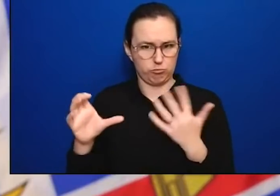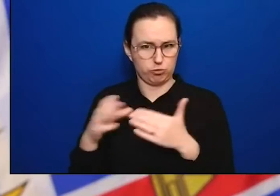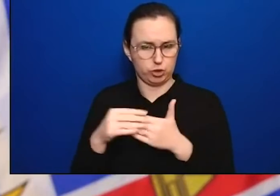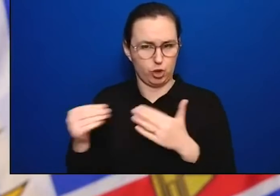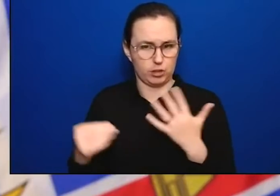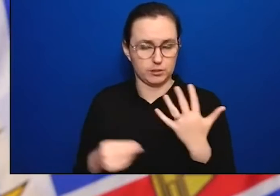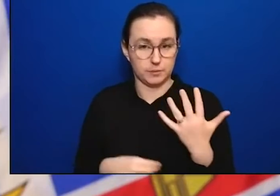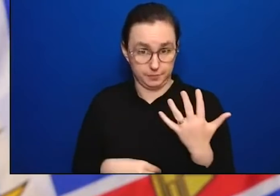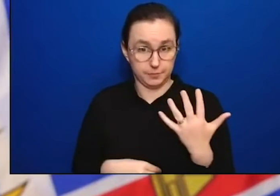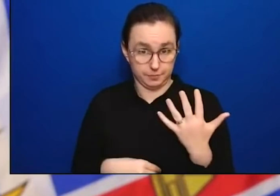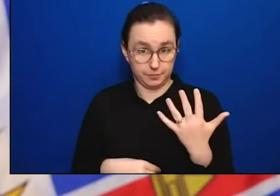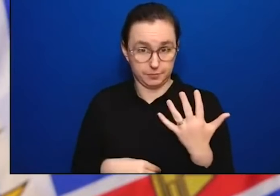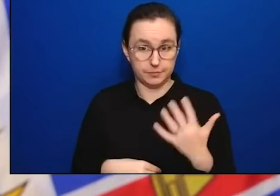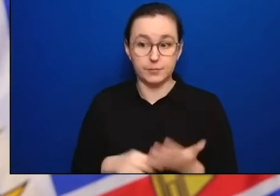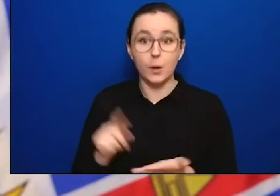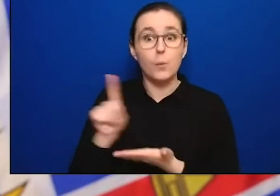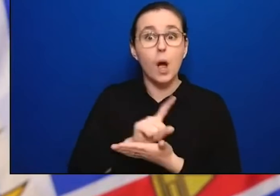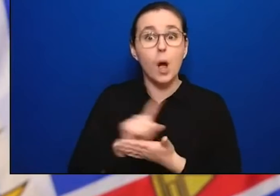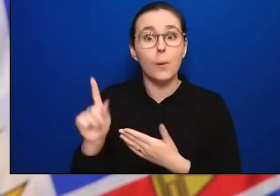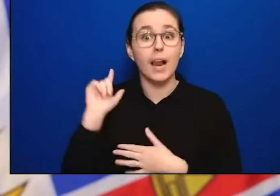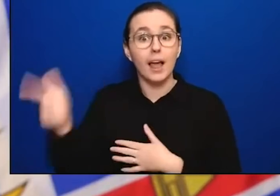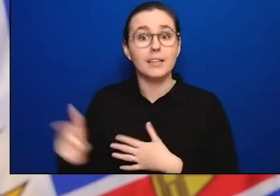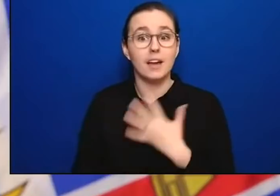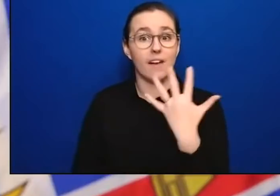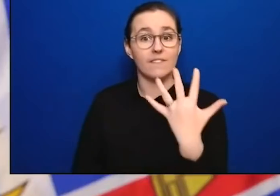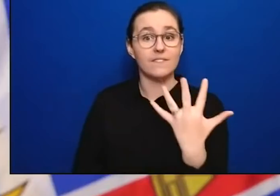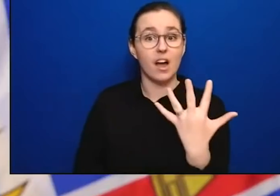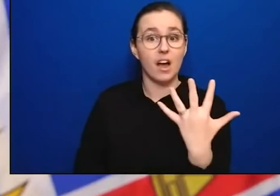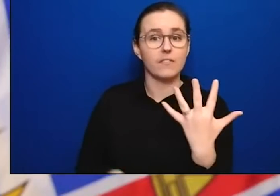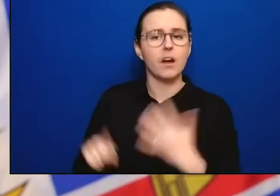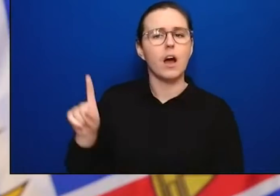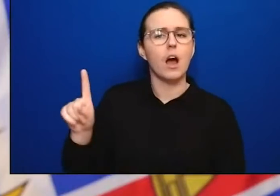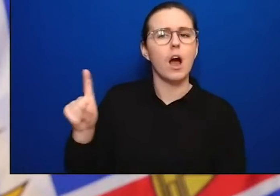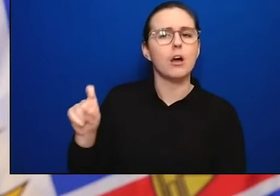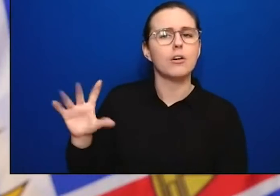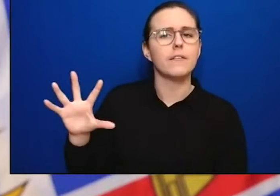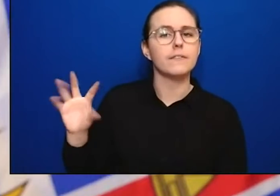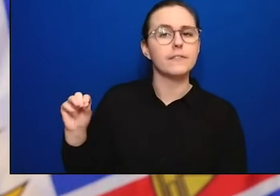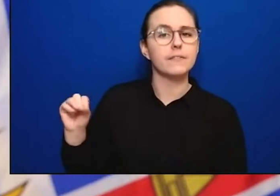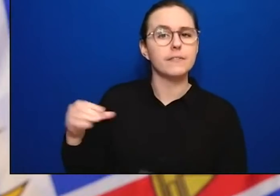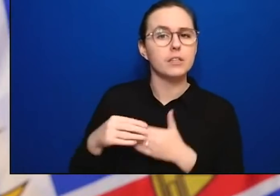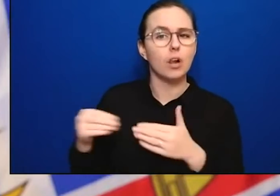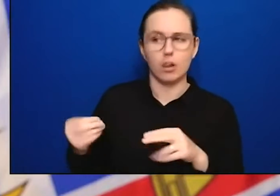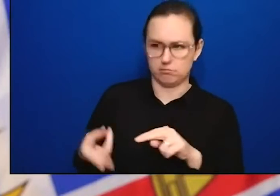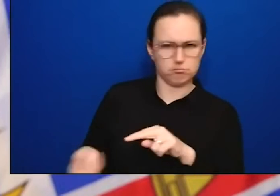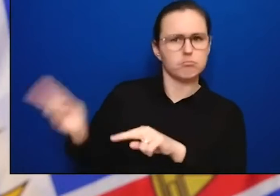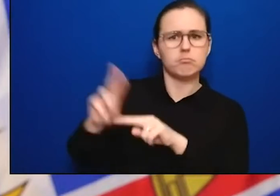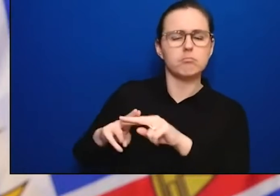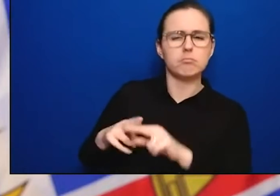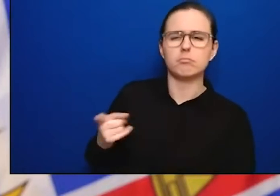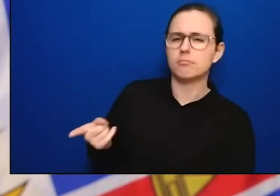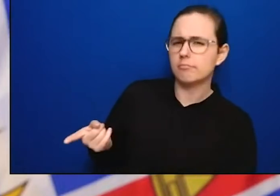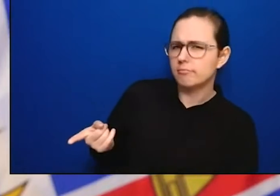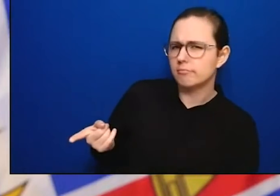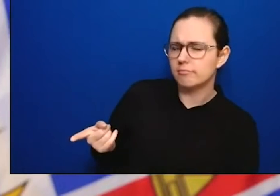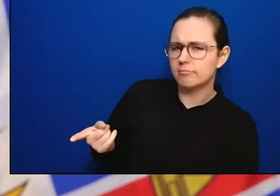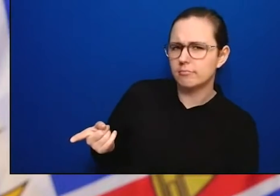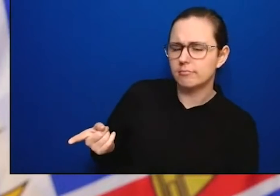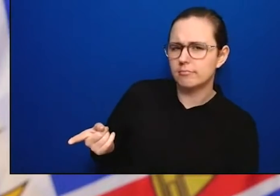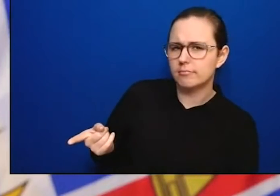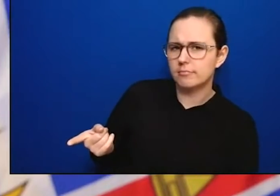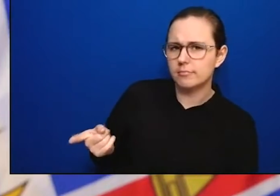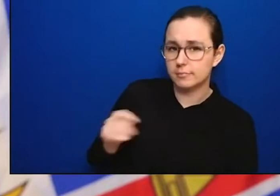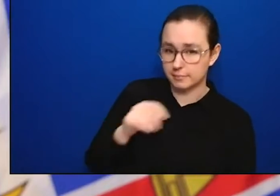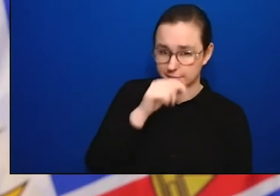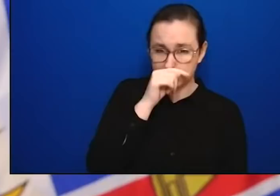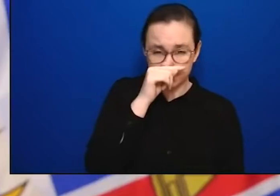was selling 5 tests for $100. A week later, it was 5 tests for $150. What do you think about this sort of